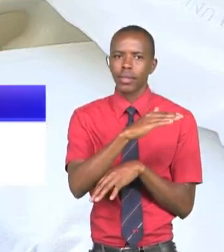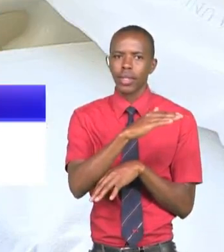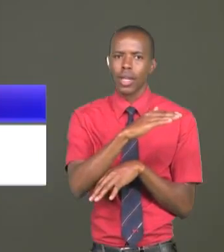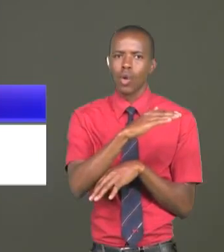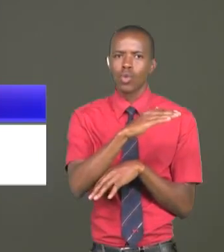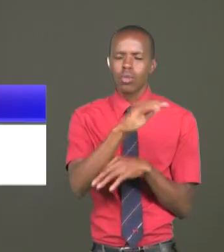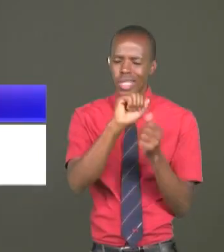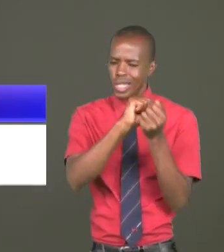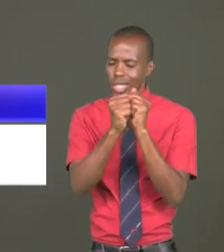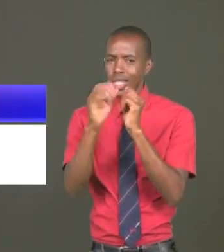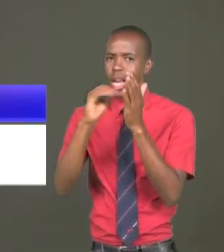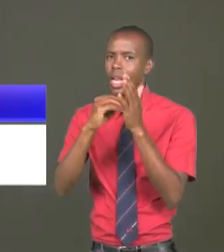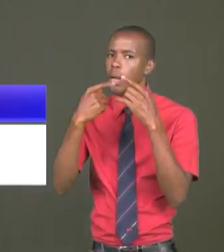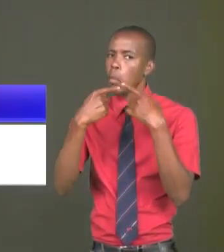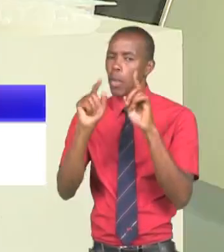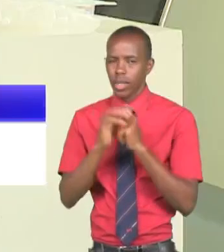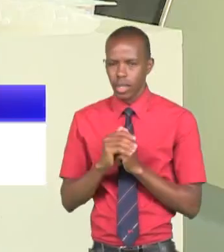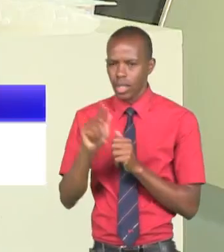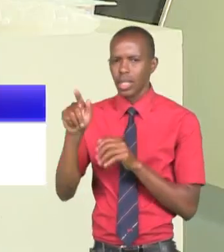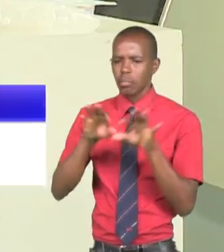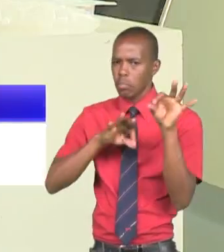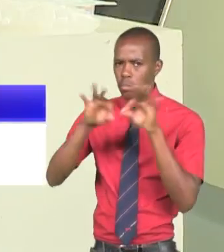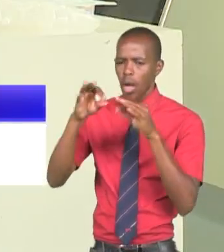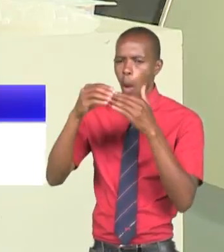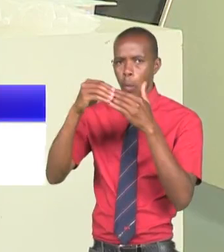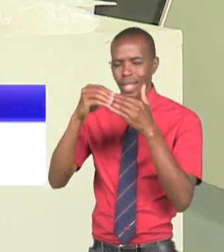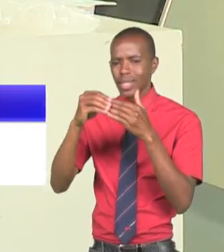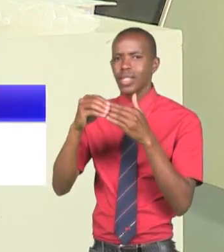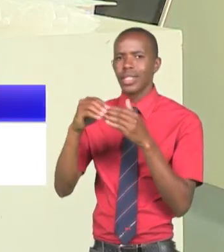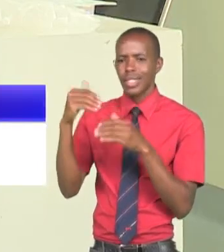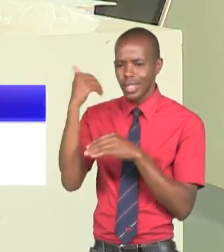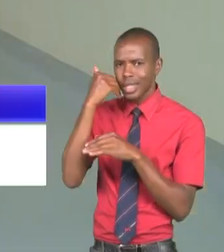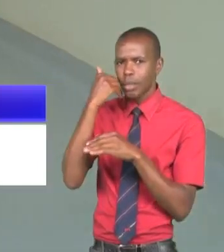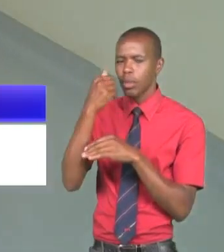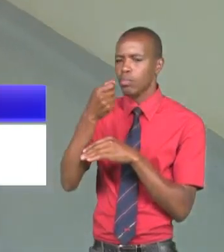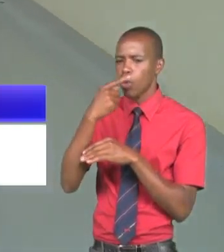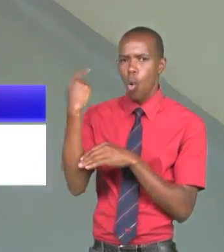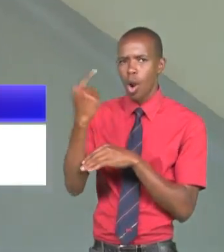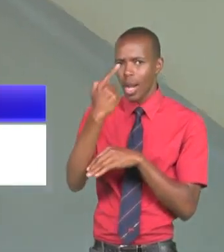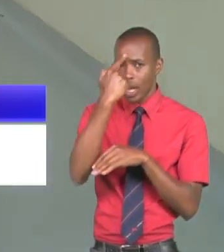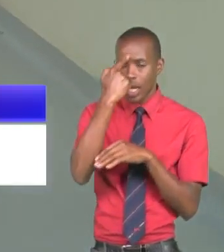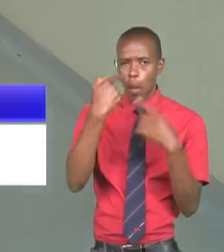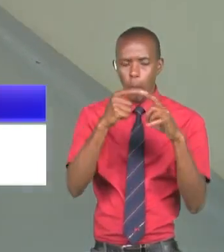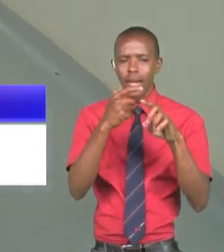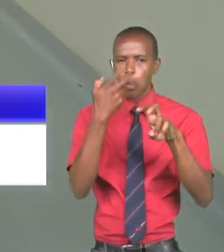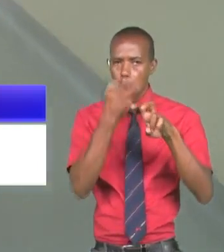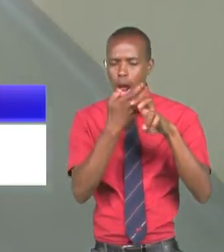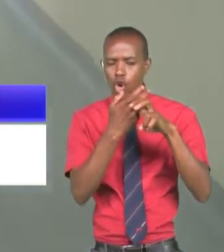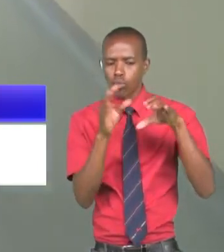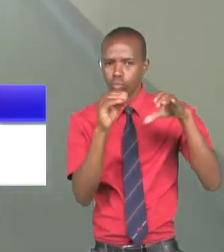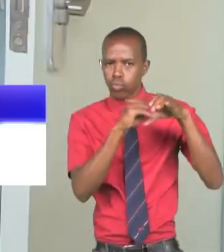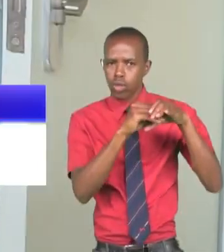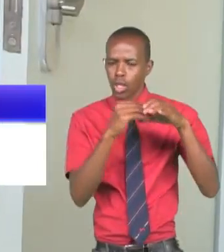transfusion again. However, Nathan says that aplastic anemia can be treated in India, although through bone marrow transplant, which